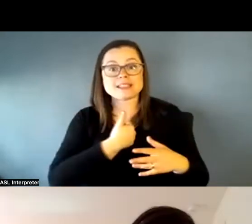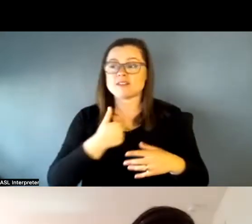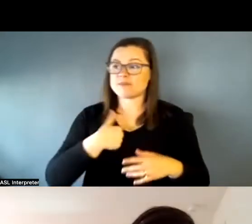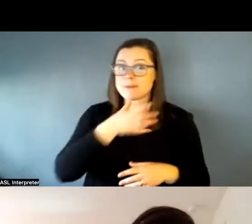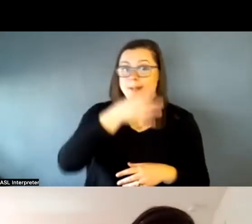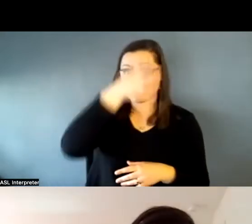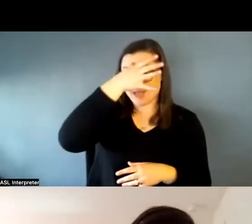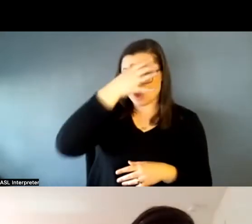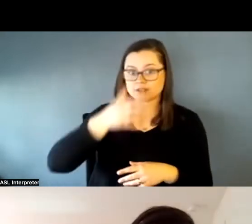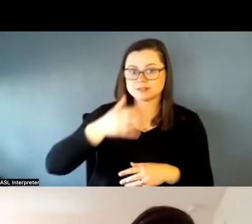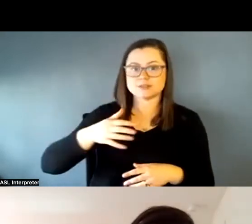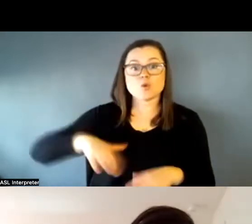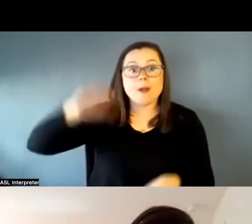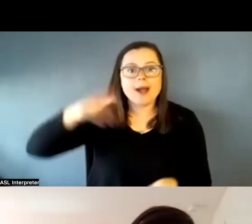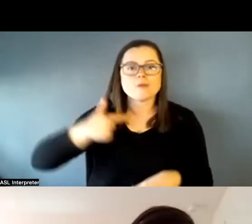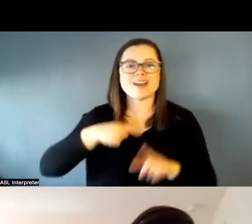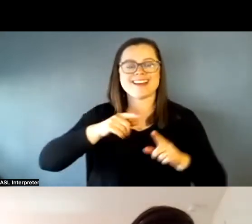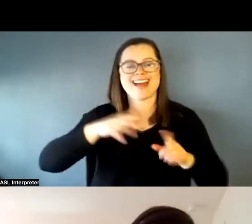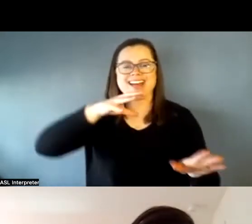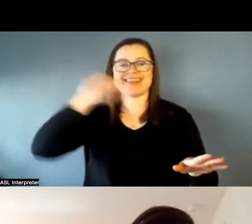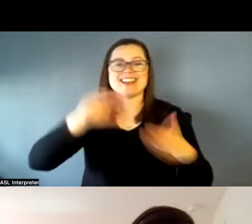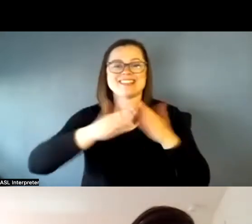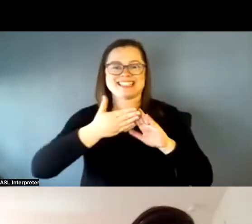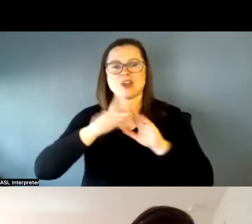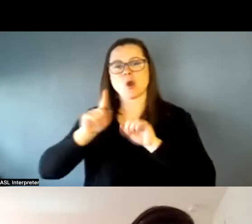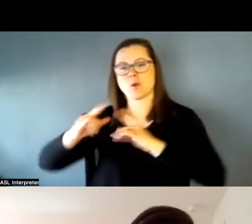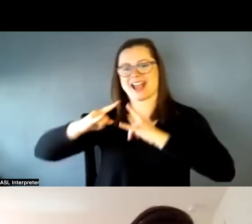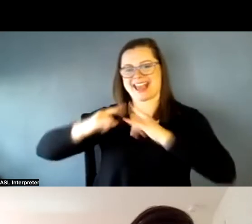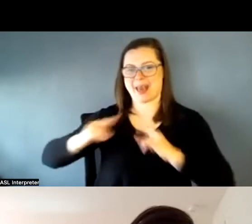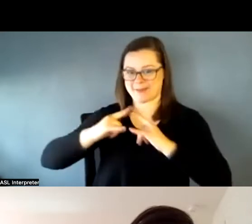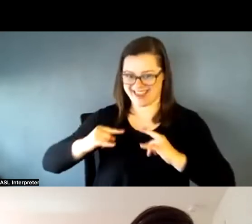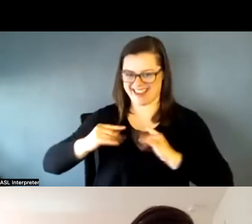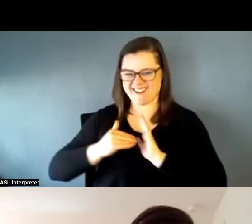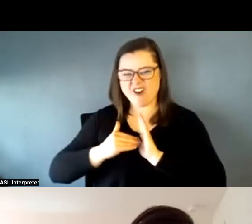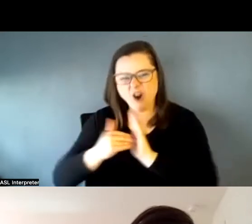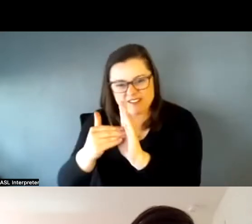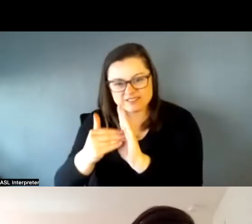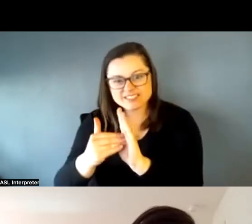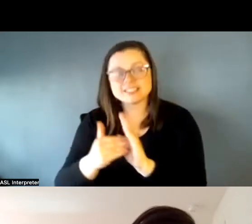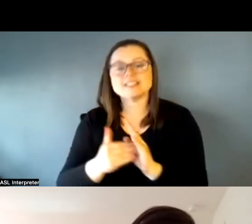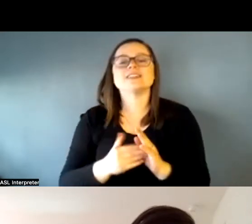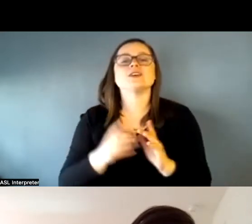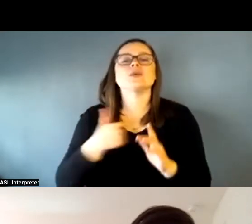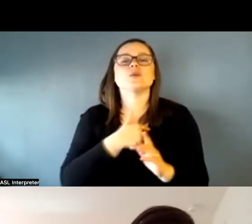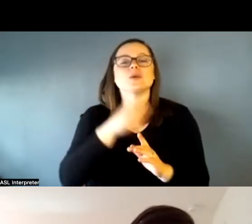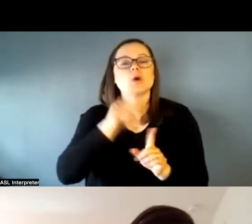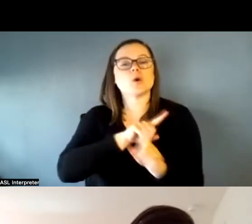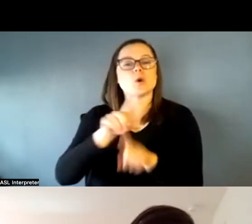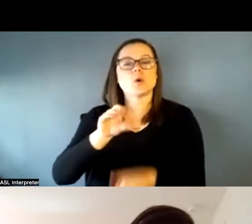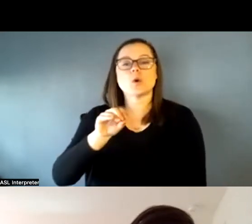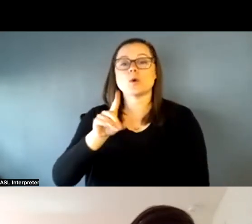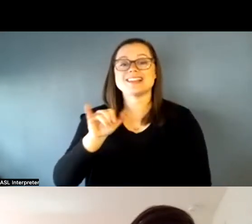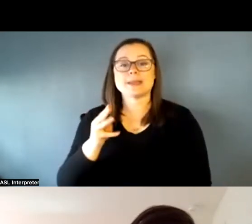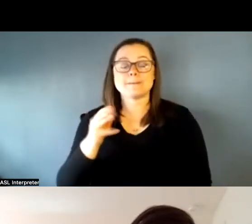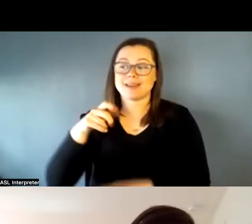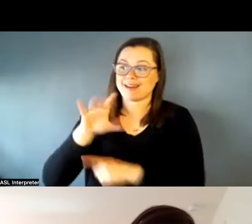a lot, and we would go to the Olympic National